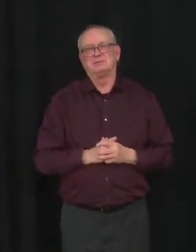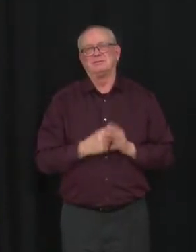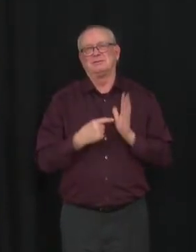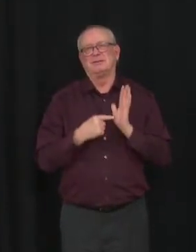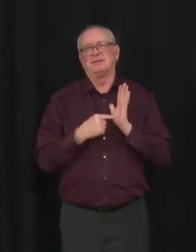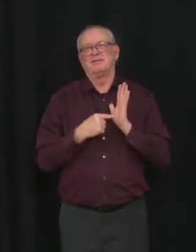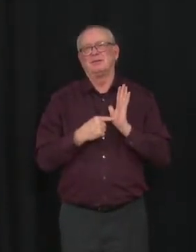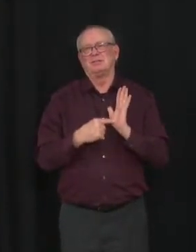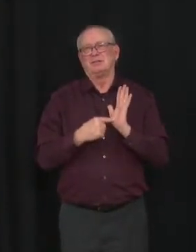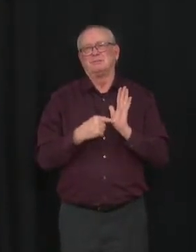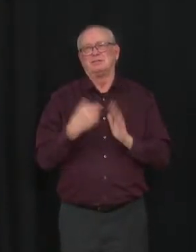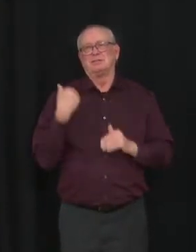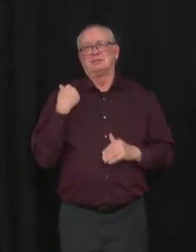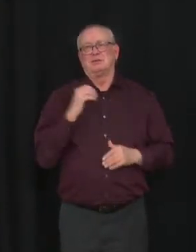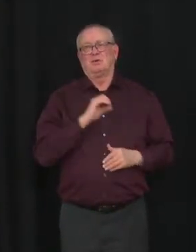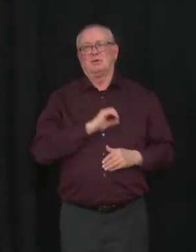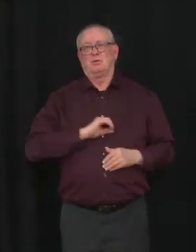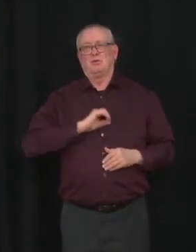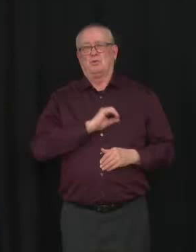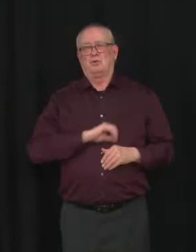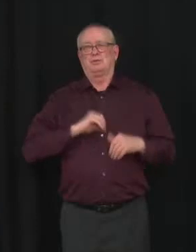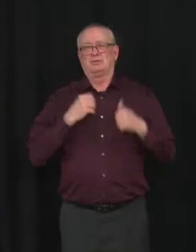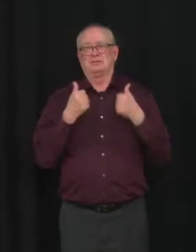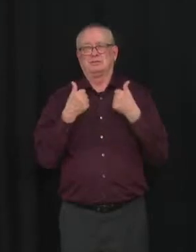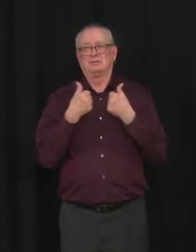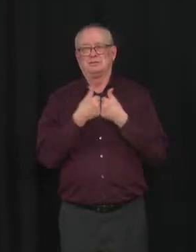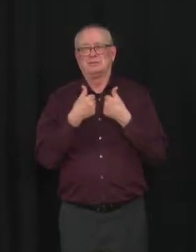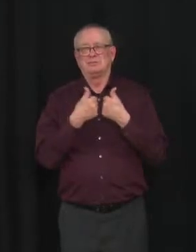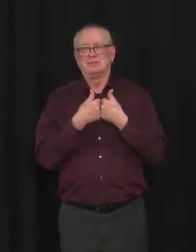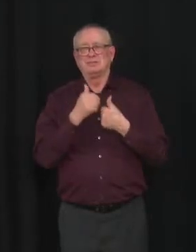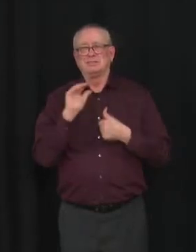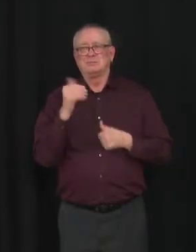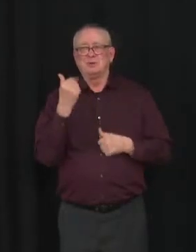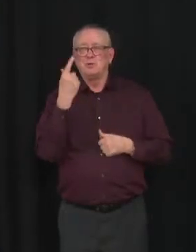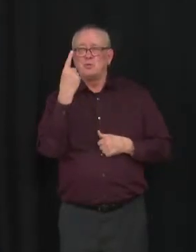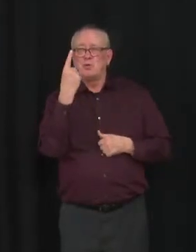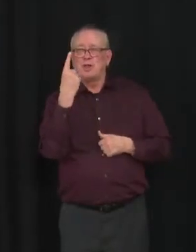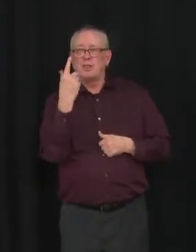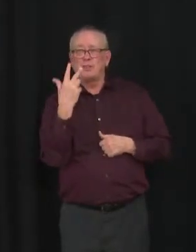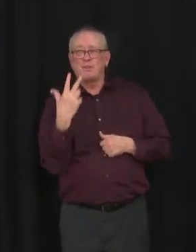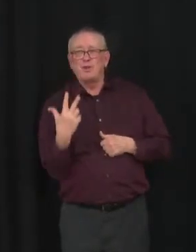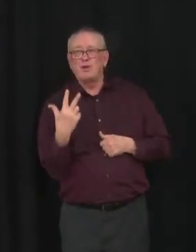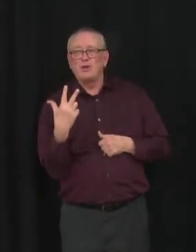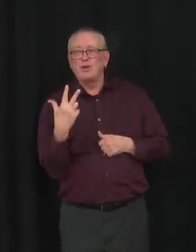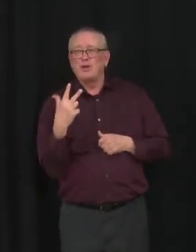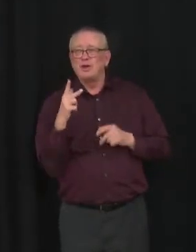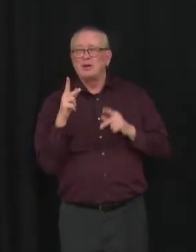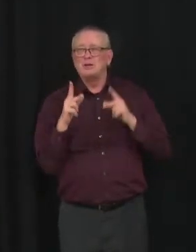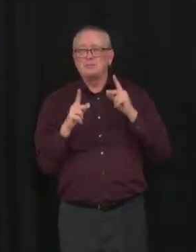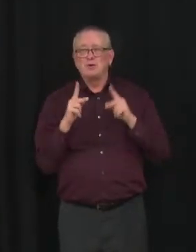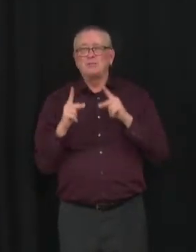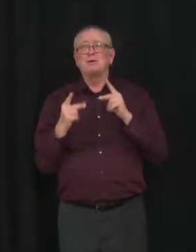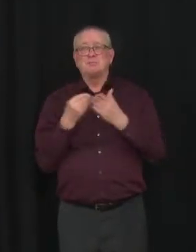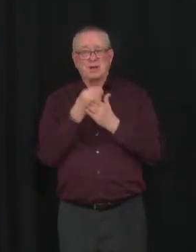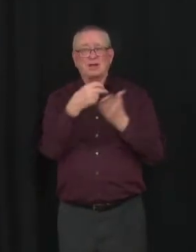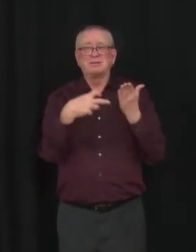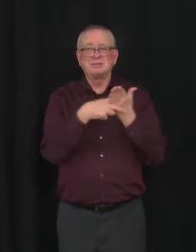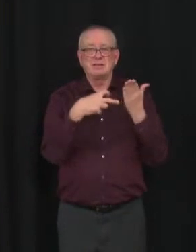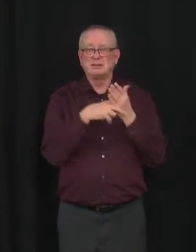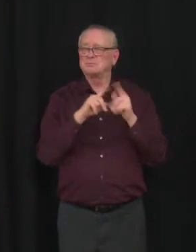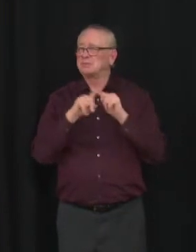Place the other night. Apparently, 1/3 of the tickets they had sold were left unused. That